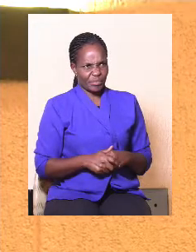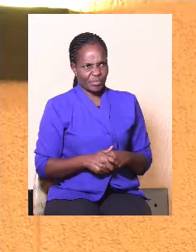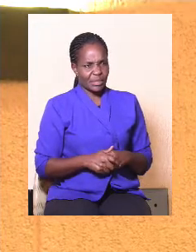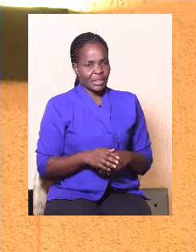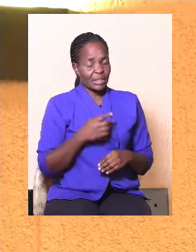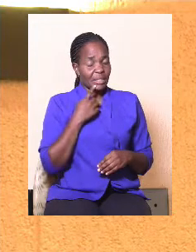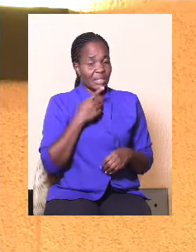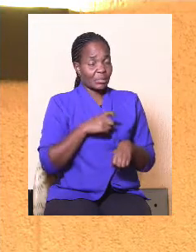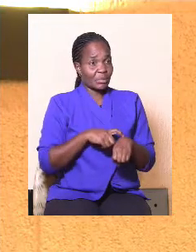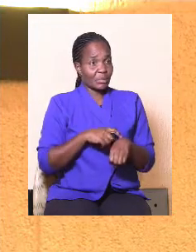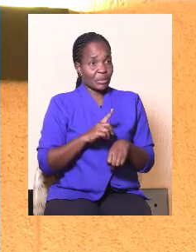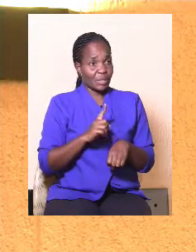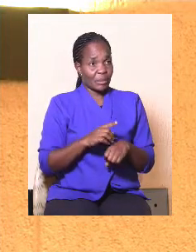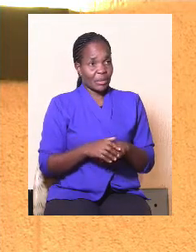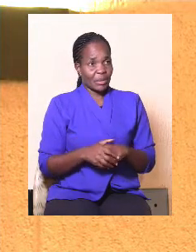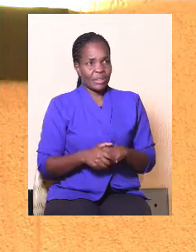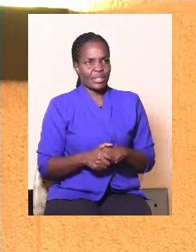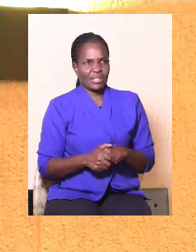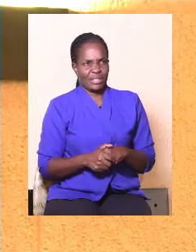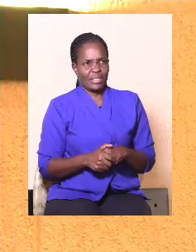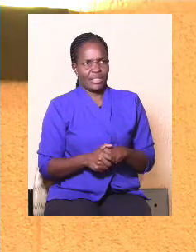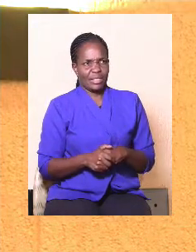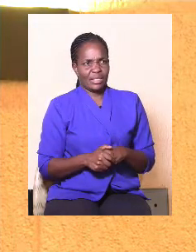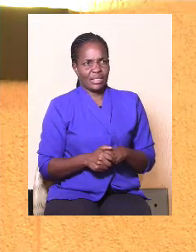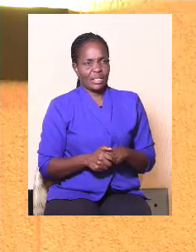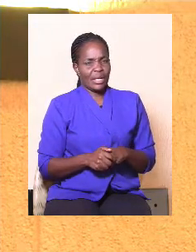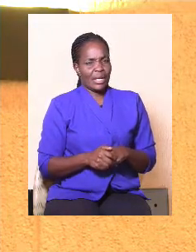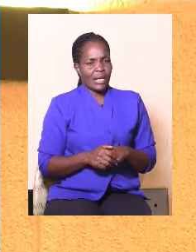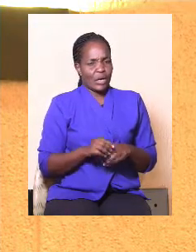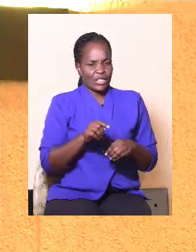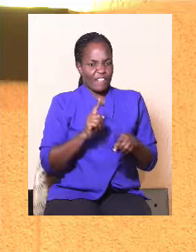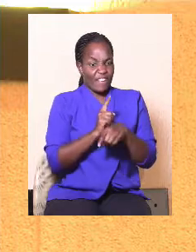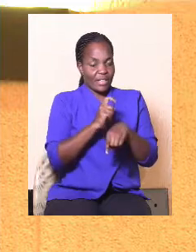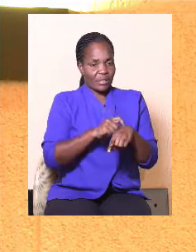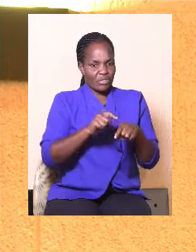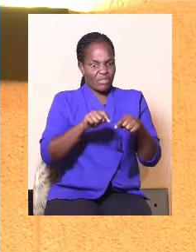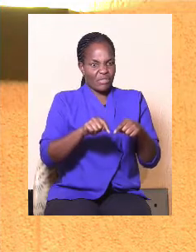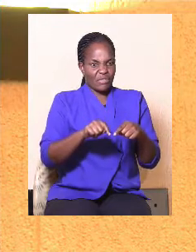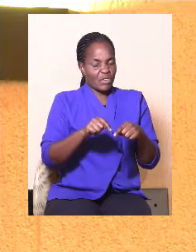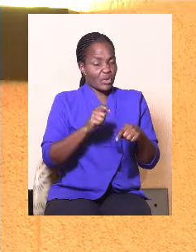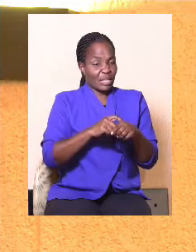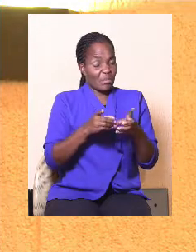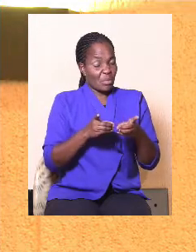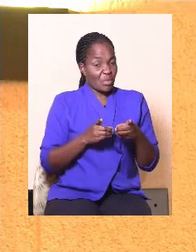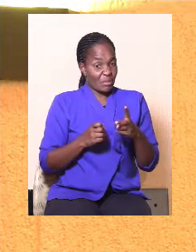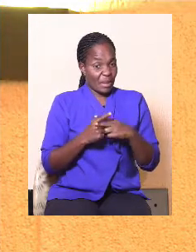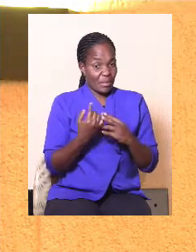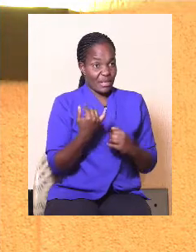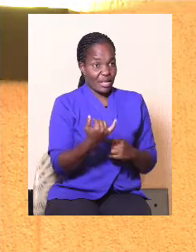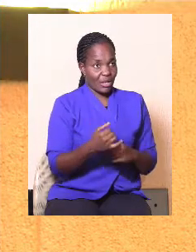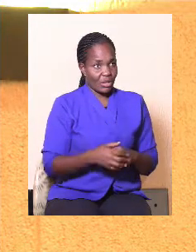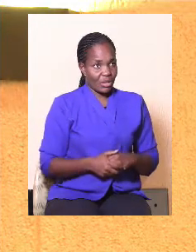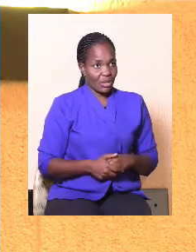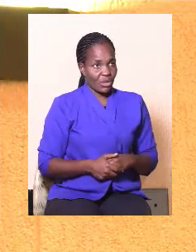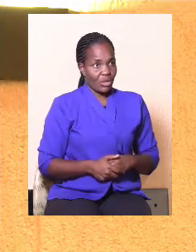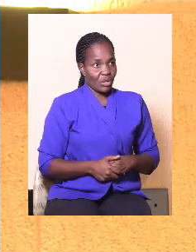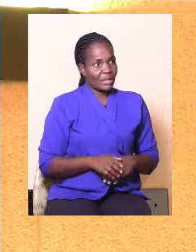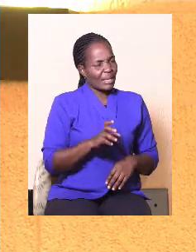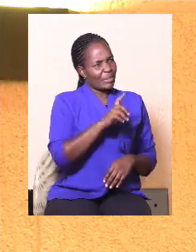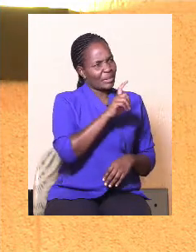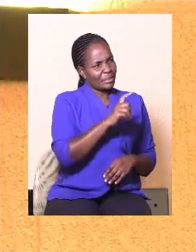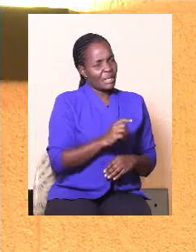times in Namibia. What is happening has never happened before. Are you saying those who do not pay tax deserve to die of